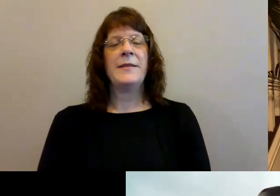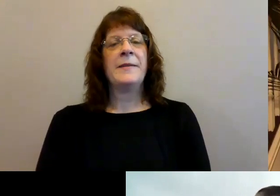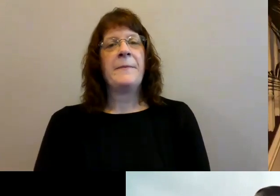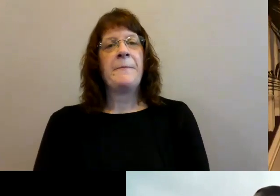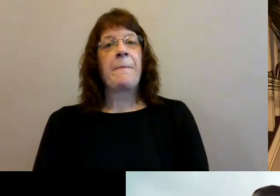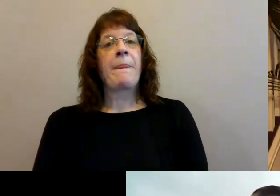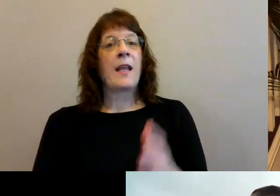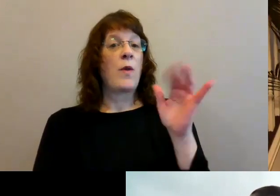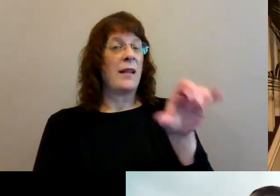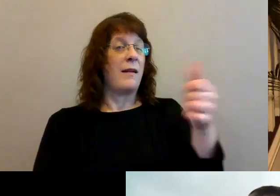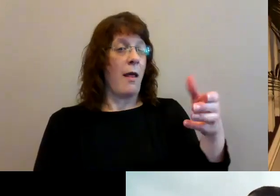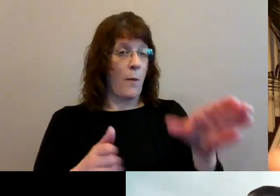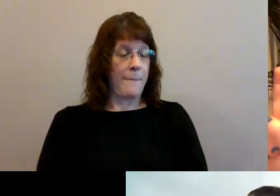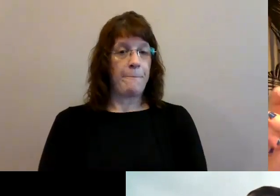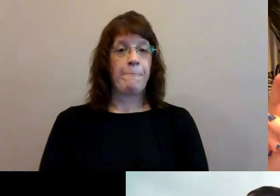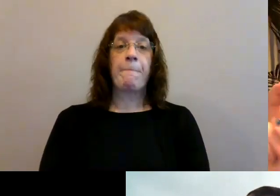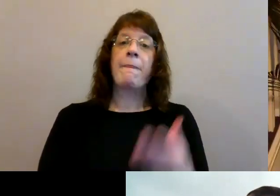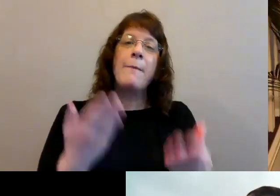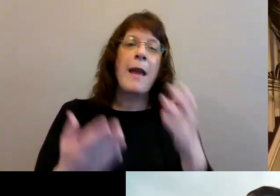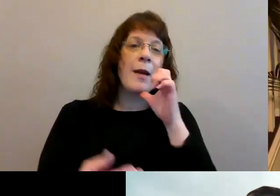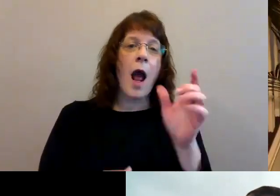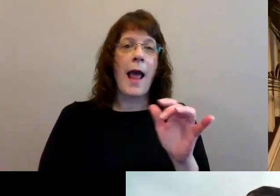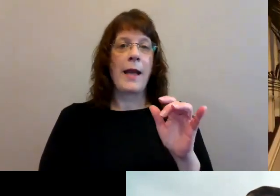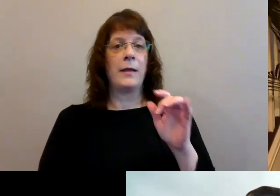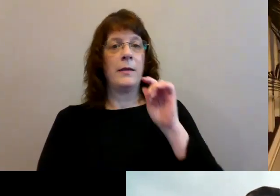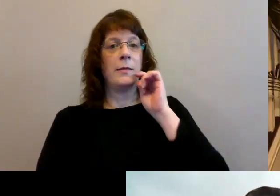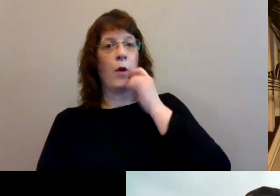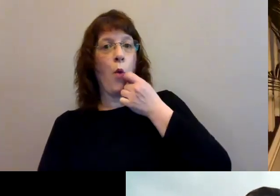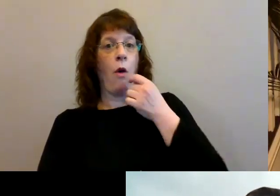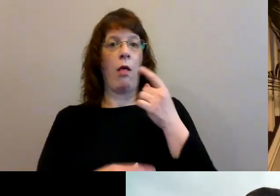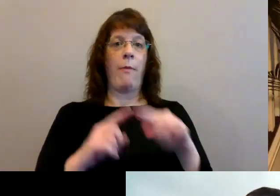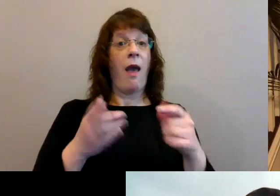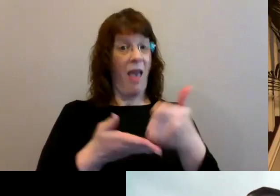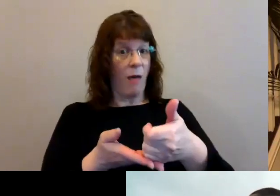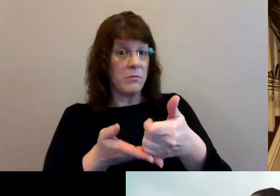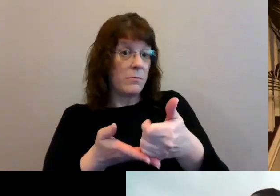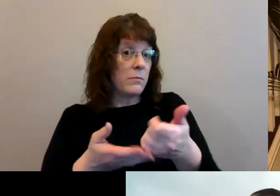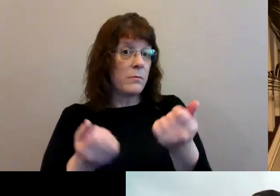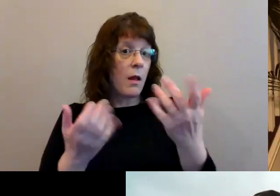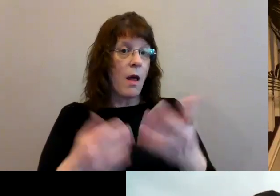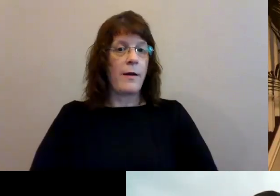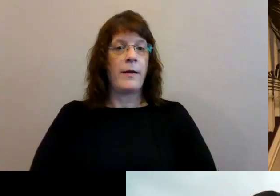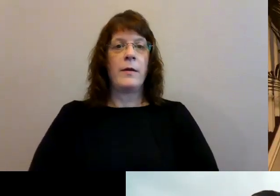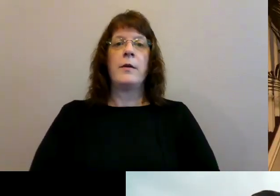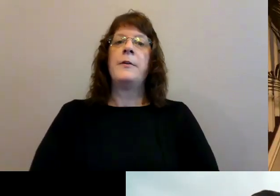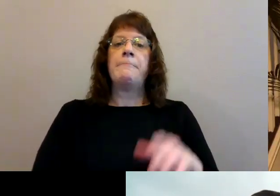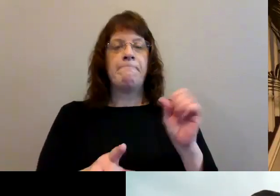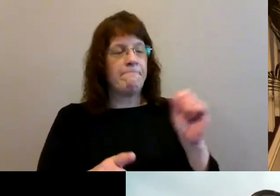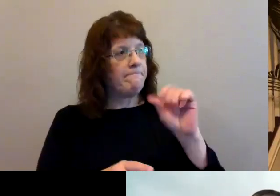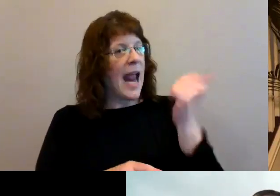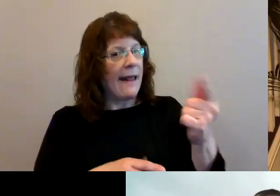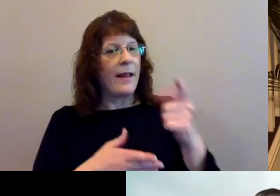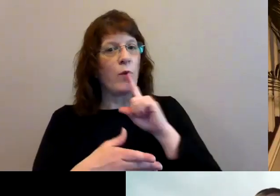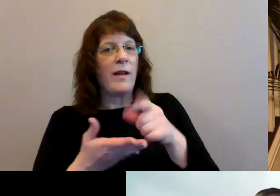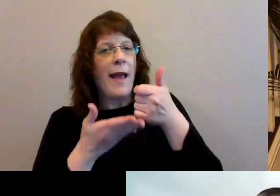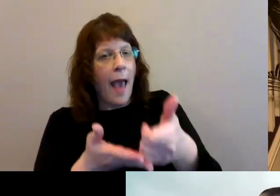Yeah. So that's another way to do that. May not be like cool or hip, but it's helpful. Anything that basically helps, like